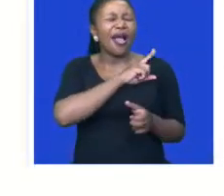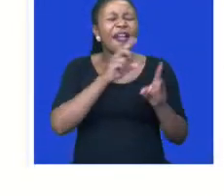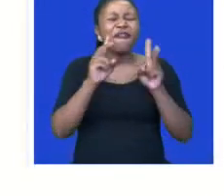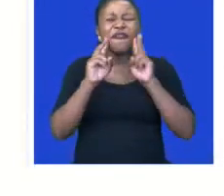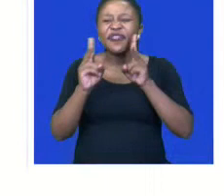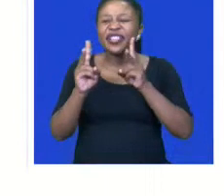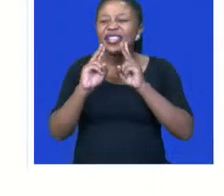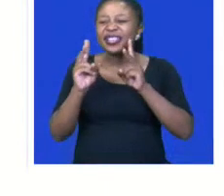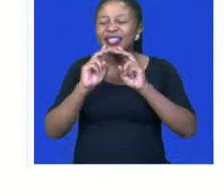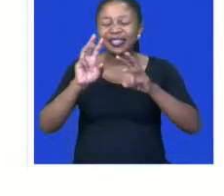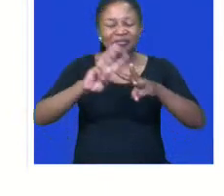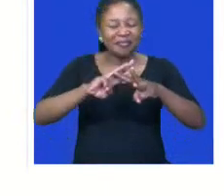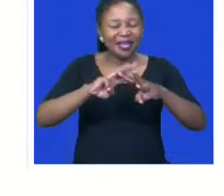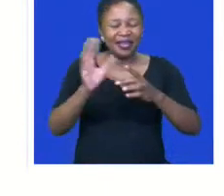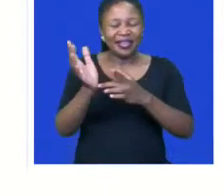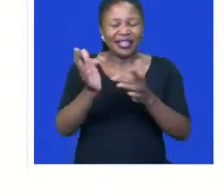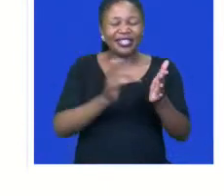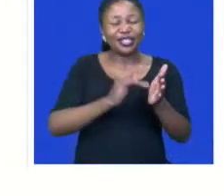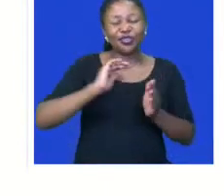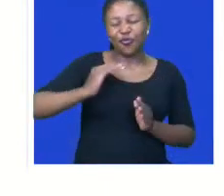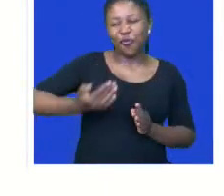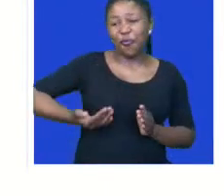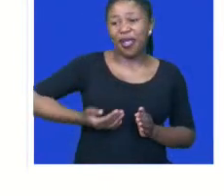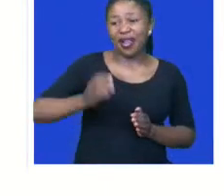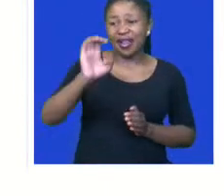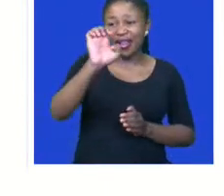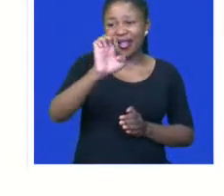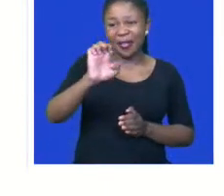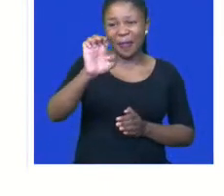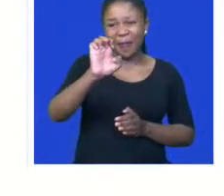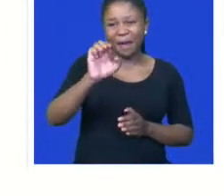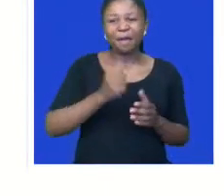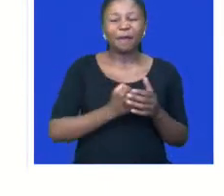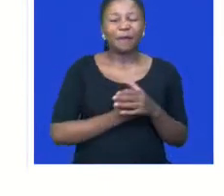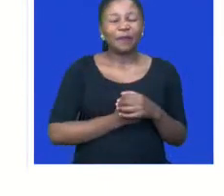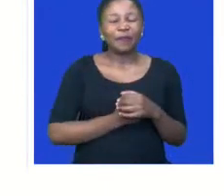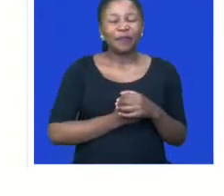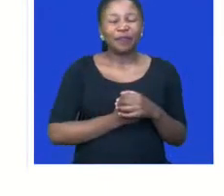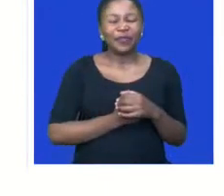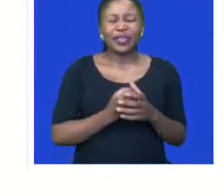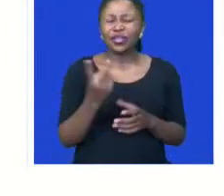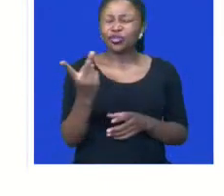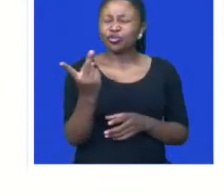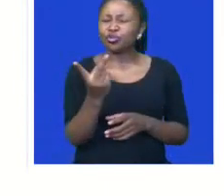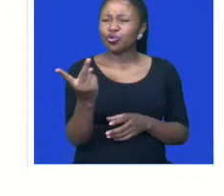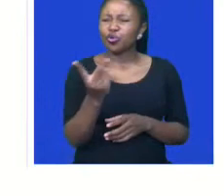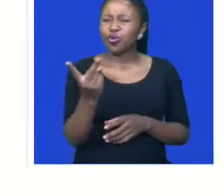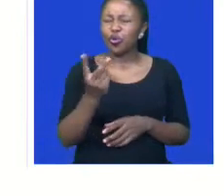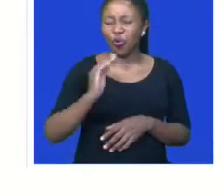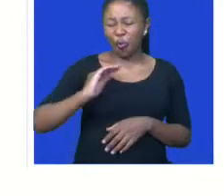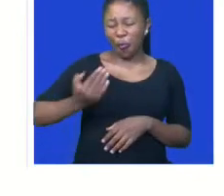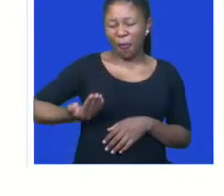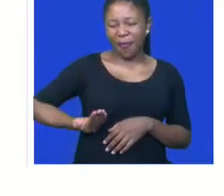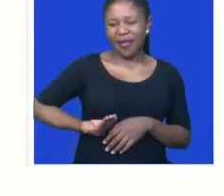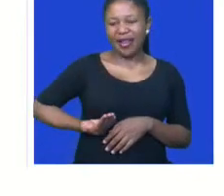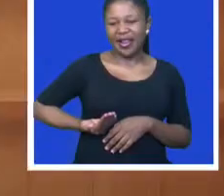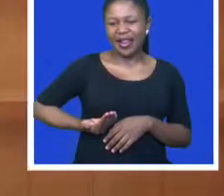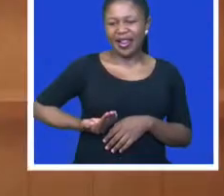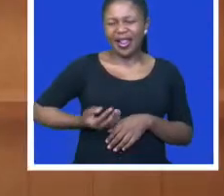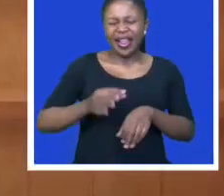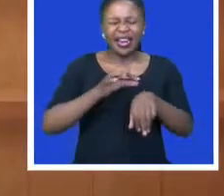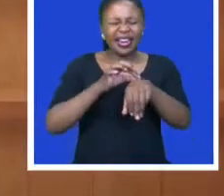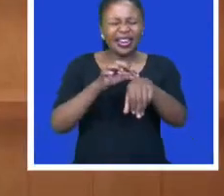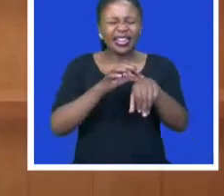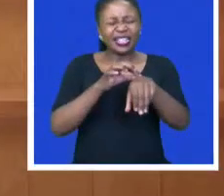Elizabeth. Number one, we are saying it strengthened the relationship between Mary and Elizabeth. Here,